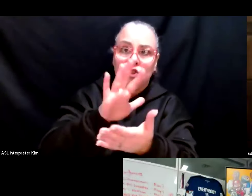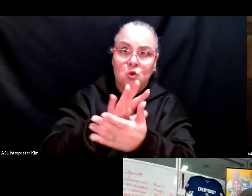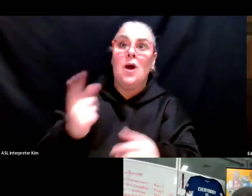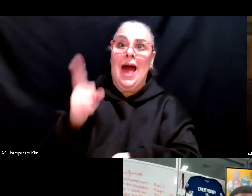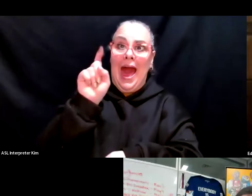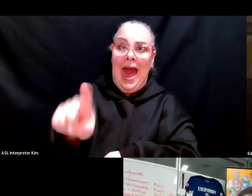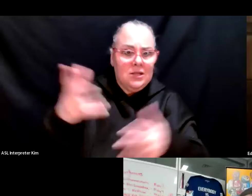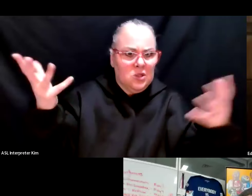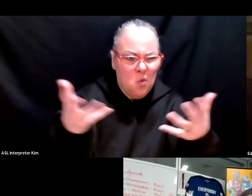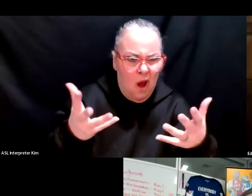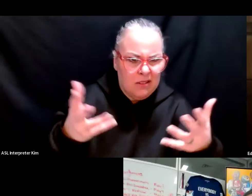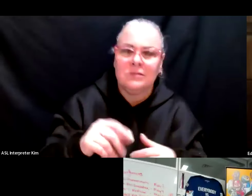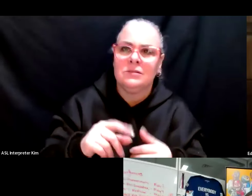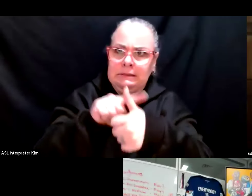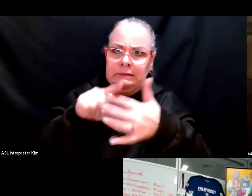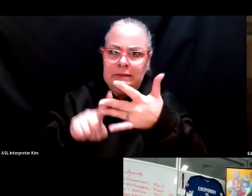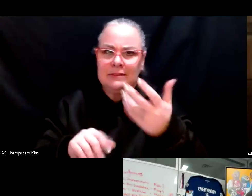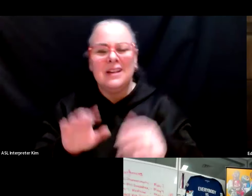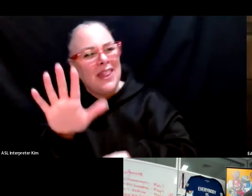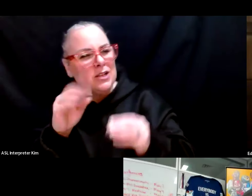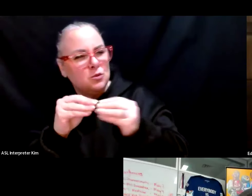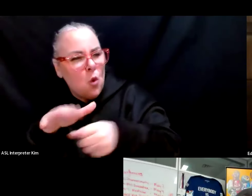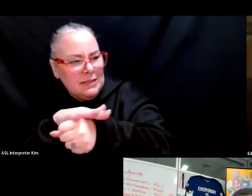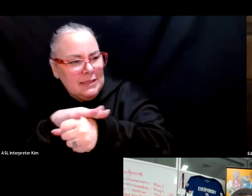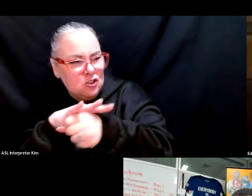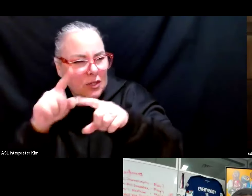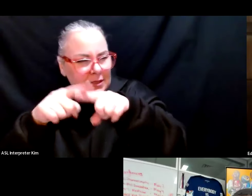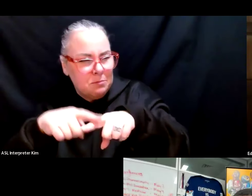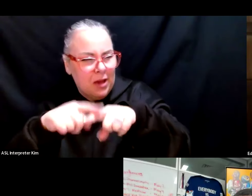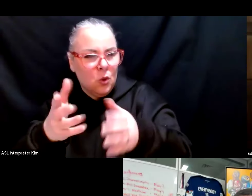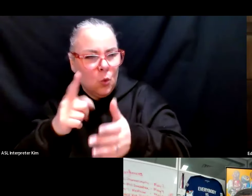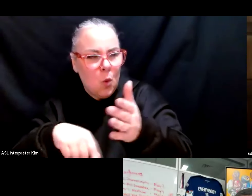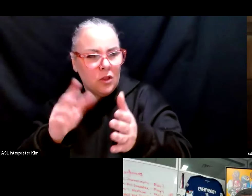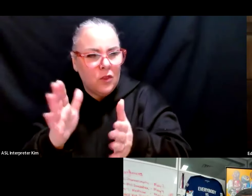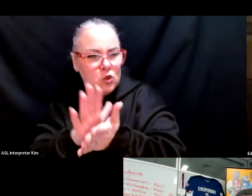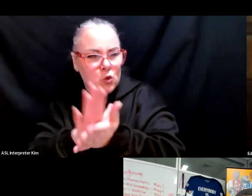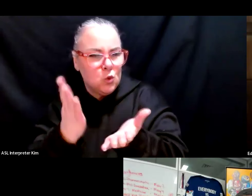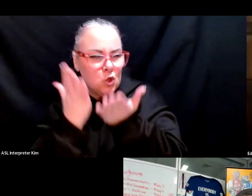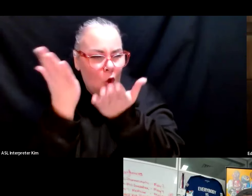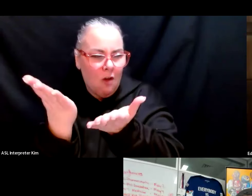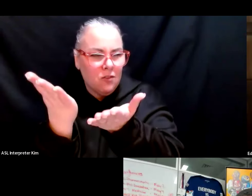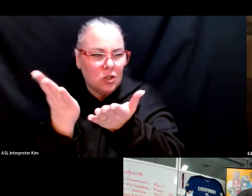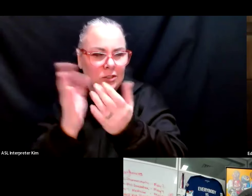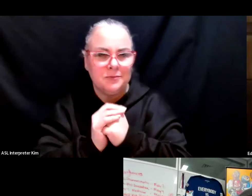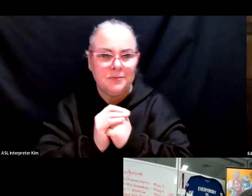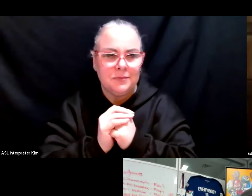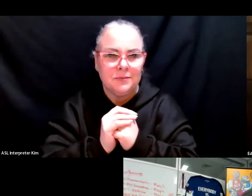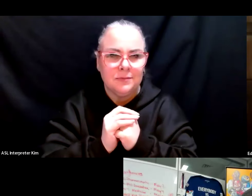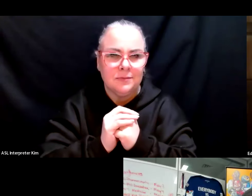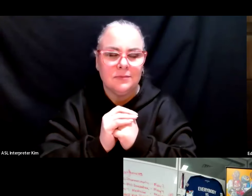Yeah. So that's more of a district question in terms of what the schools offer. And we just want to make sure that we have